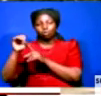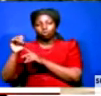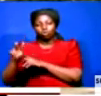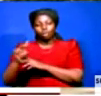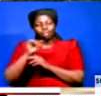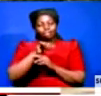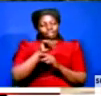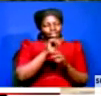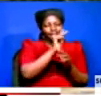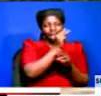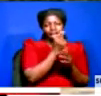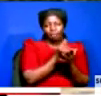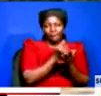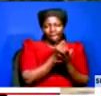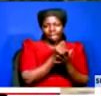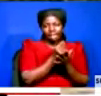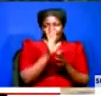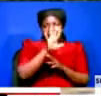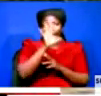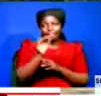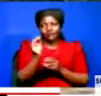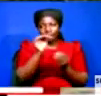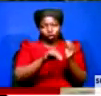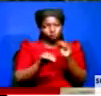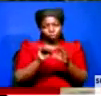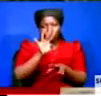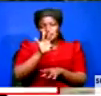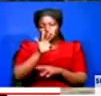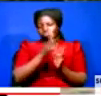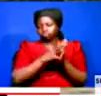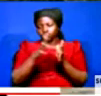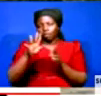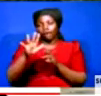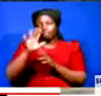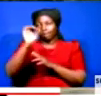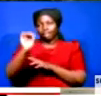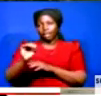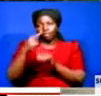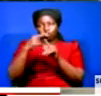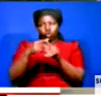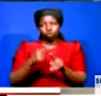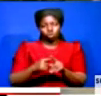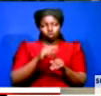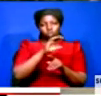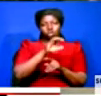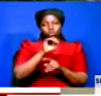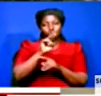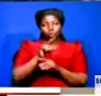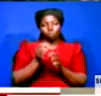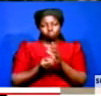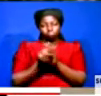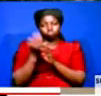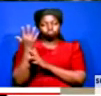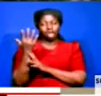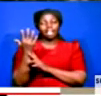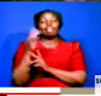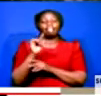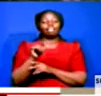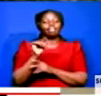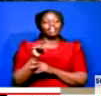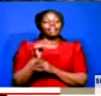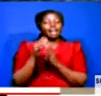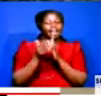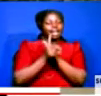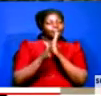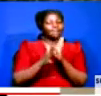shilling. Africa contributes 4 to 5% of total carbon emissions. As such, experts opine that